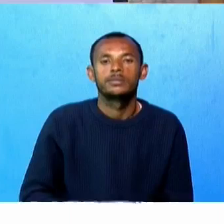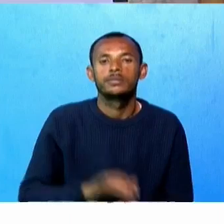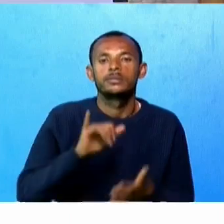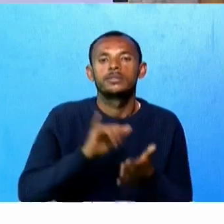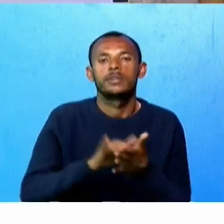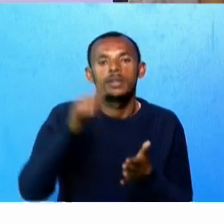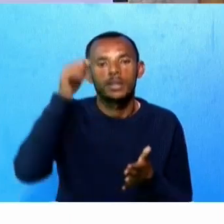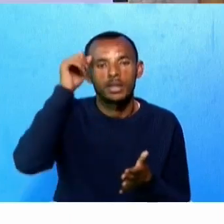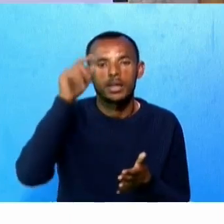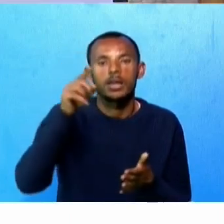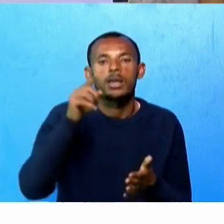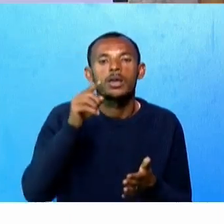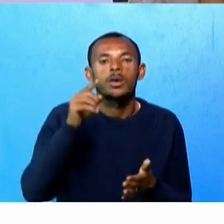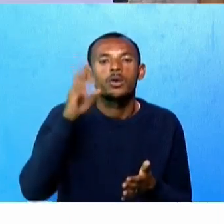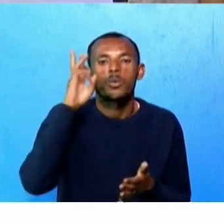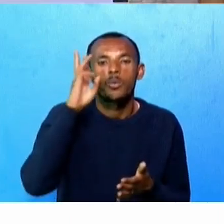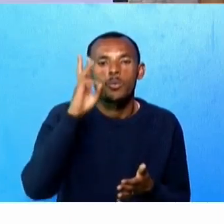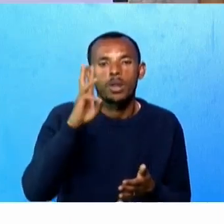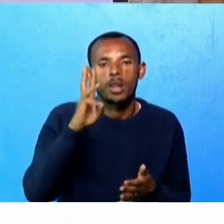he will earn